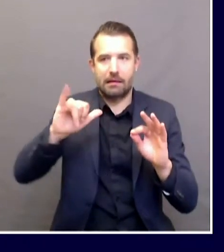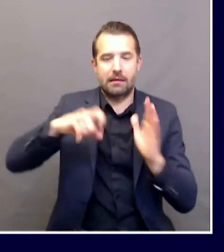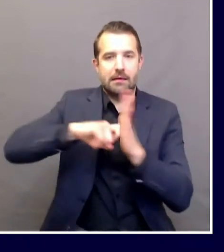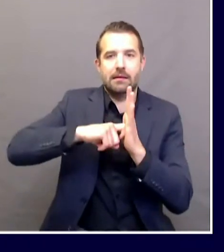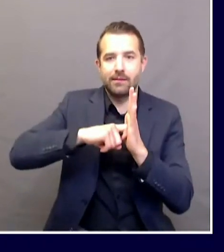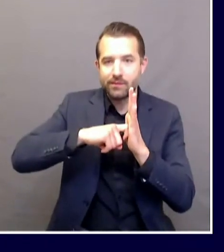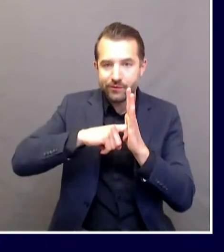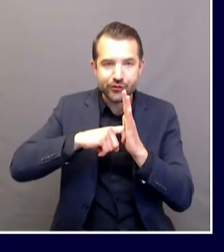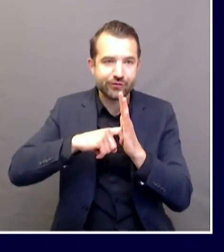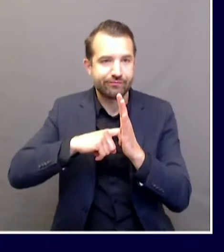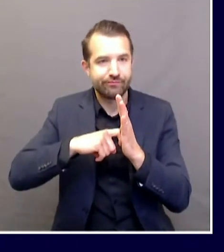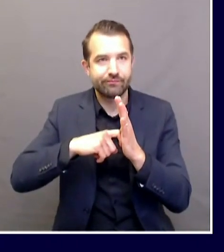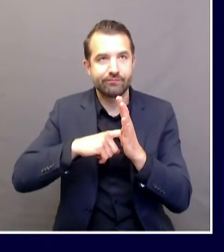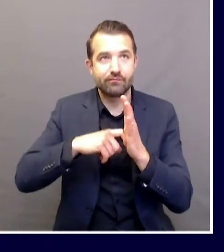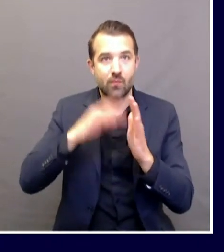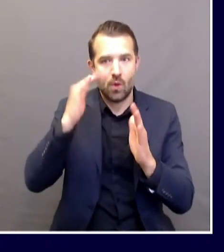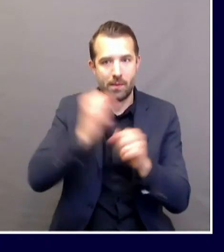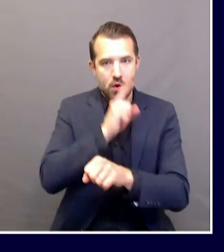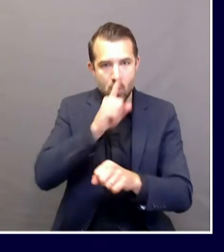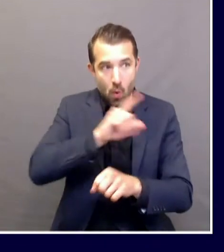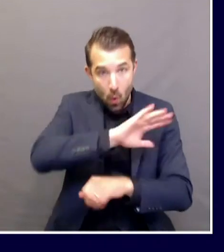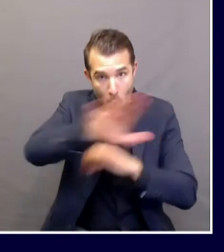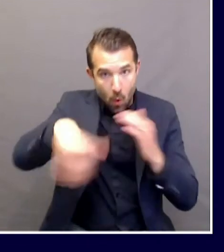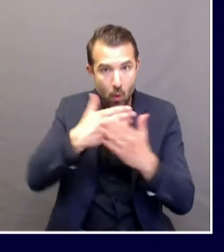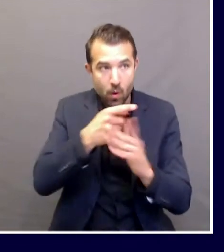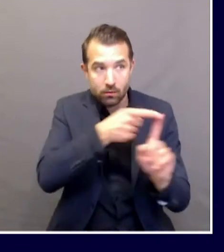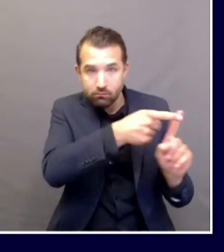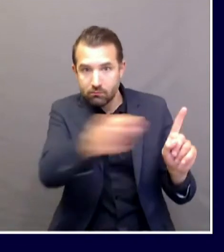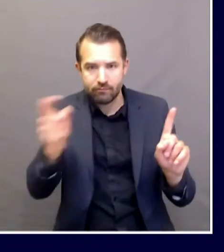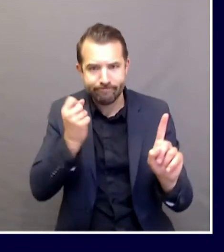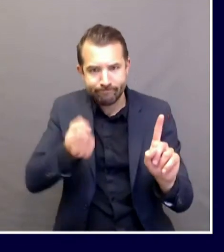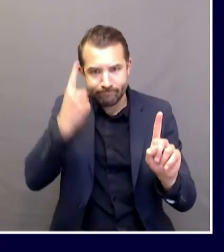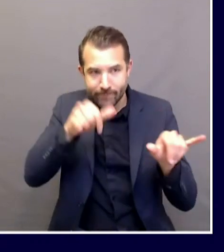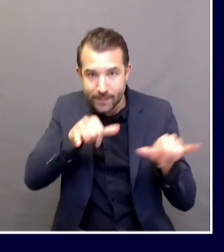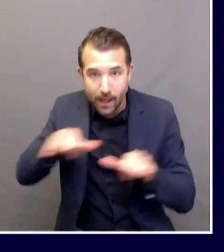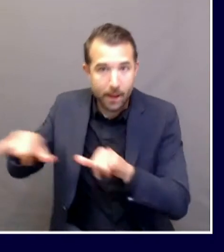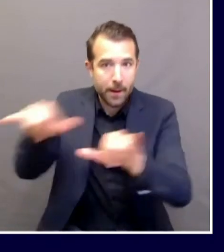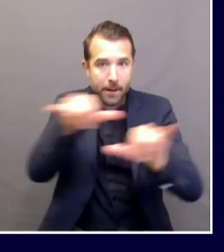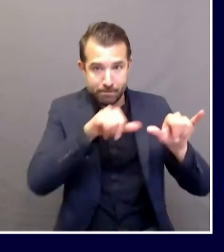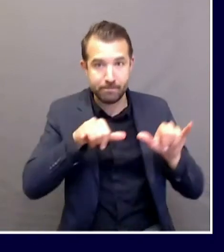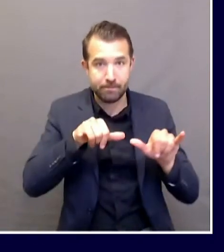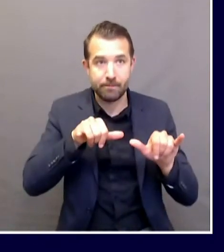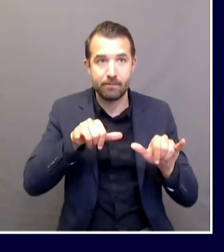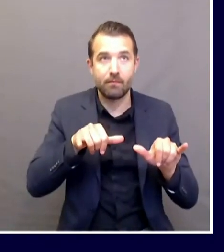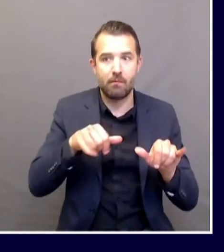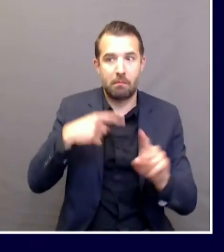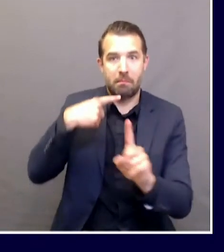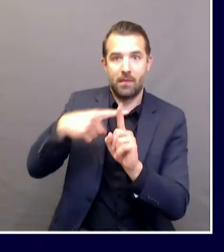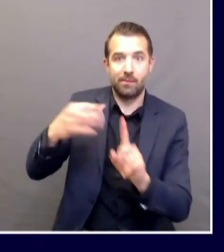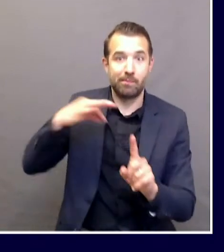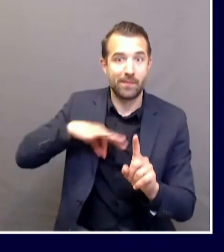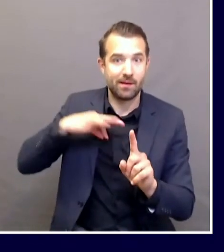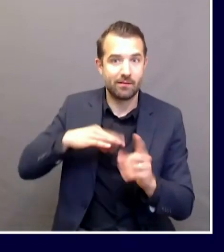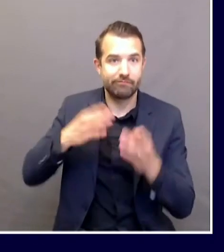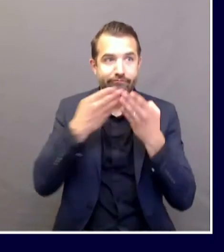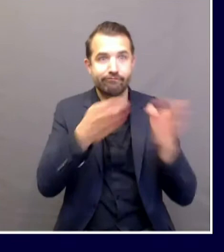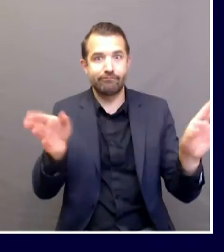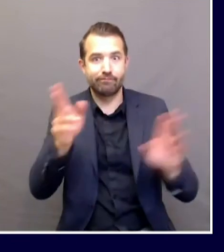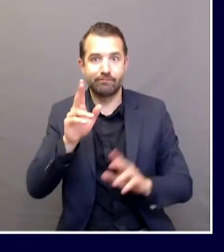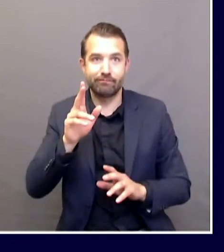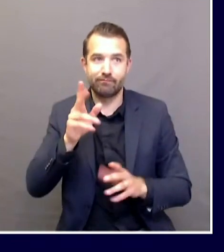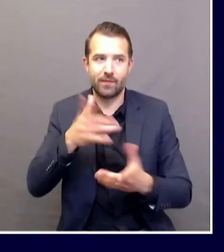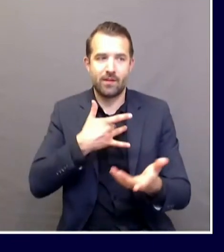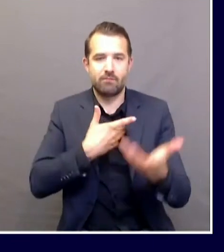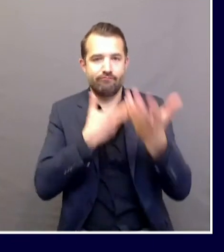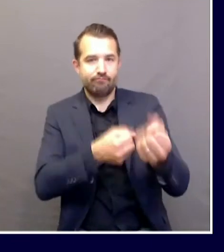what's happening, but also in building confidence among Maine people, such that if they go to the doctor's office, their doctor will know